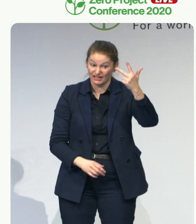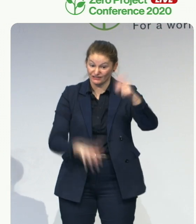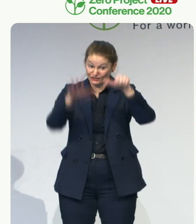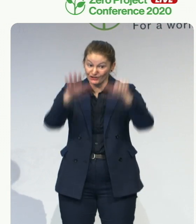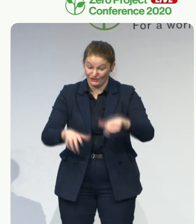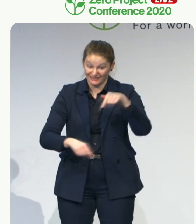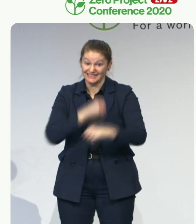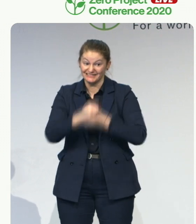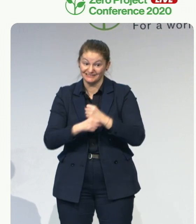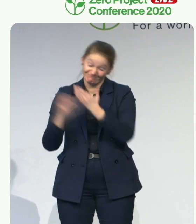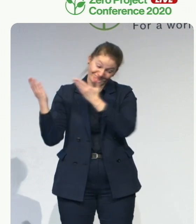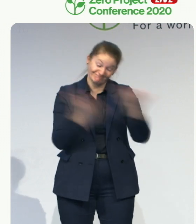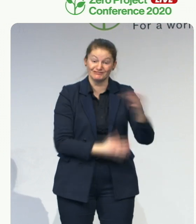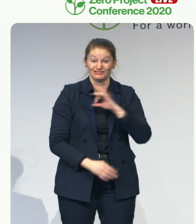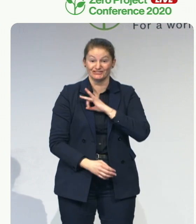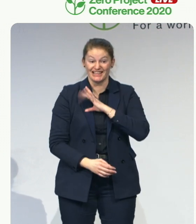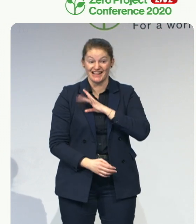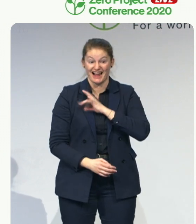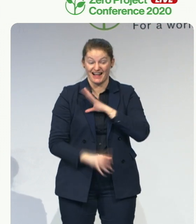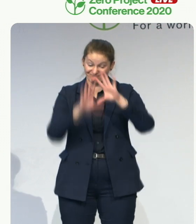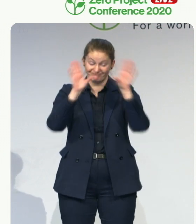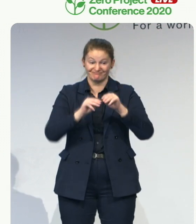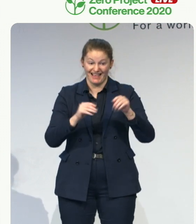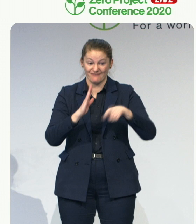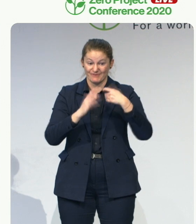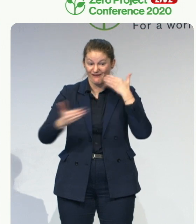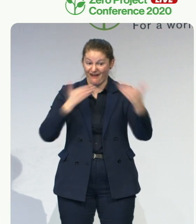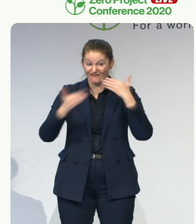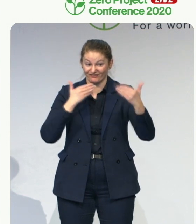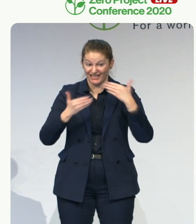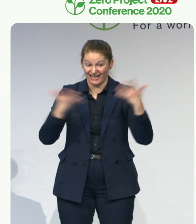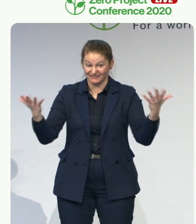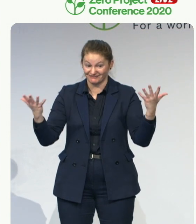have done in Zero project the last 8 or 10 years. Thank you.